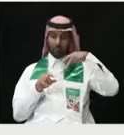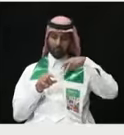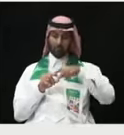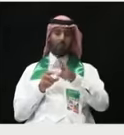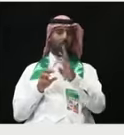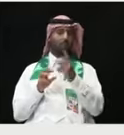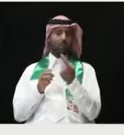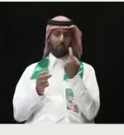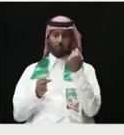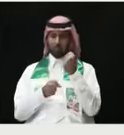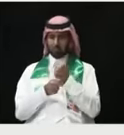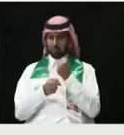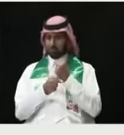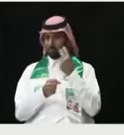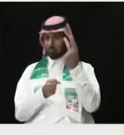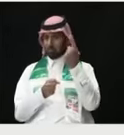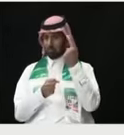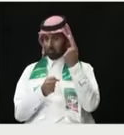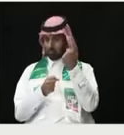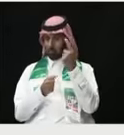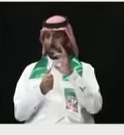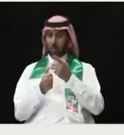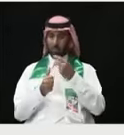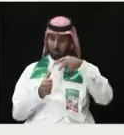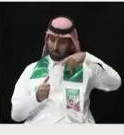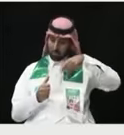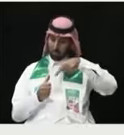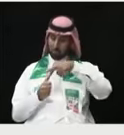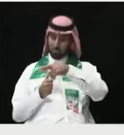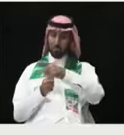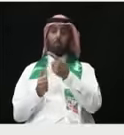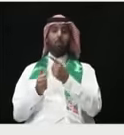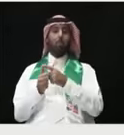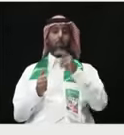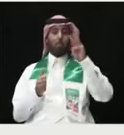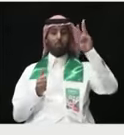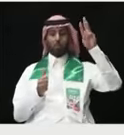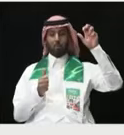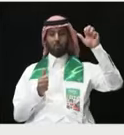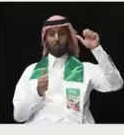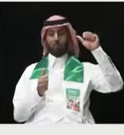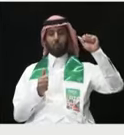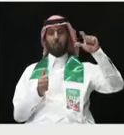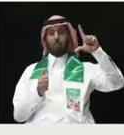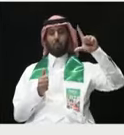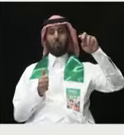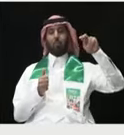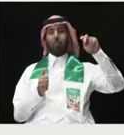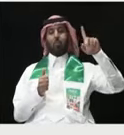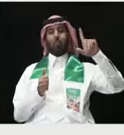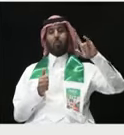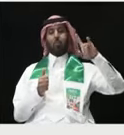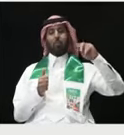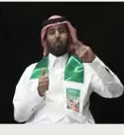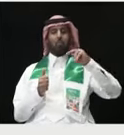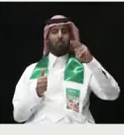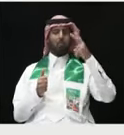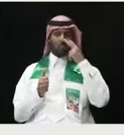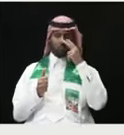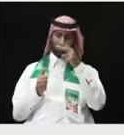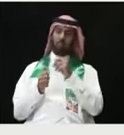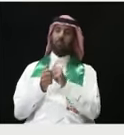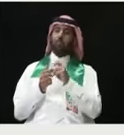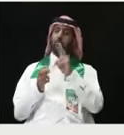met. Majid looked at trees, he see parrot. Long